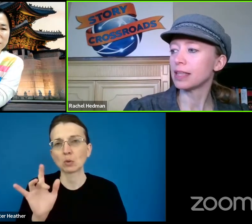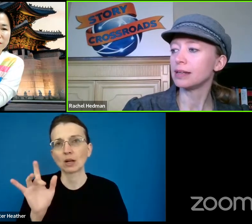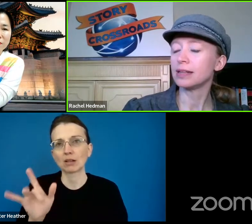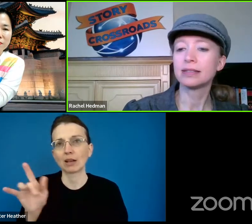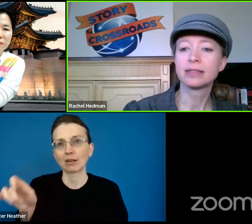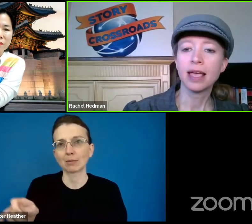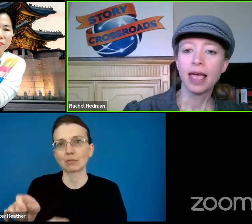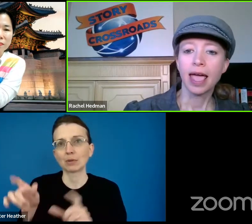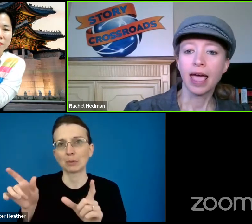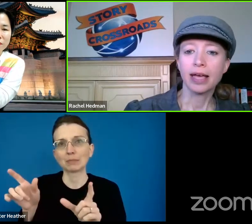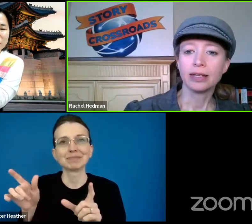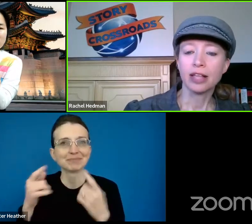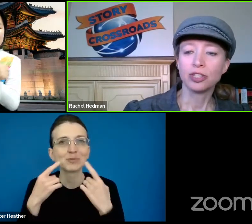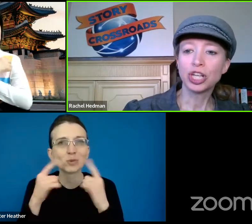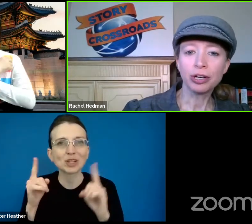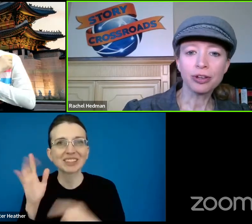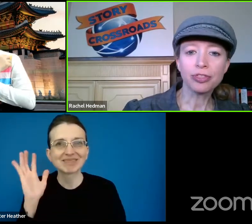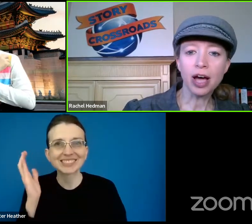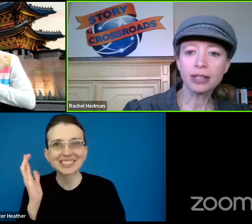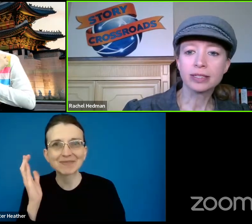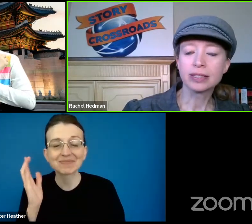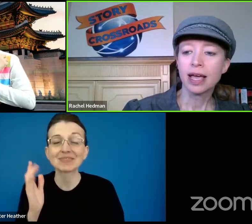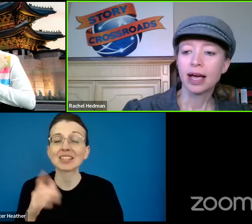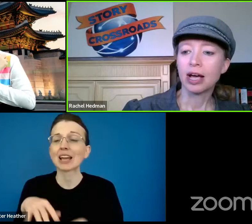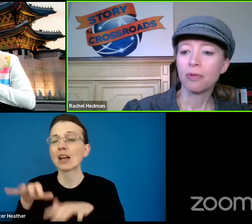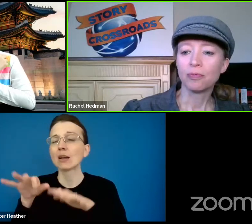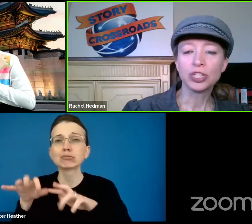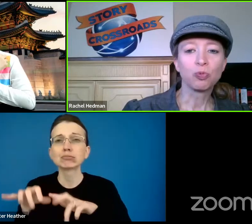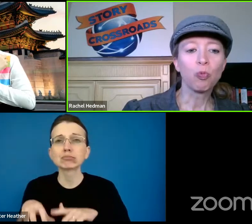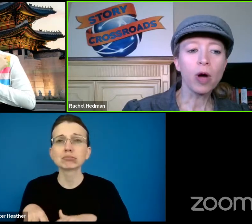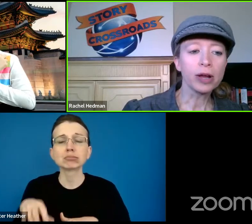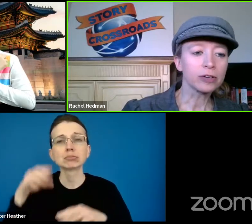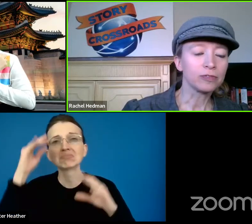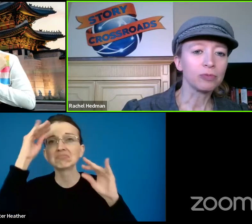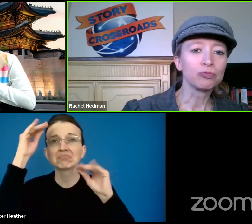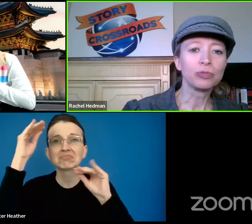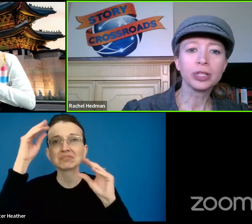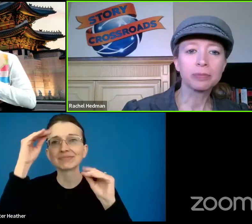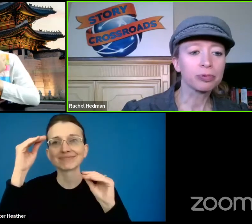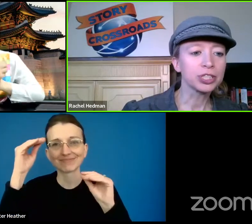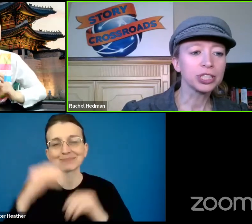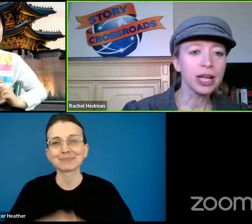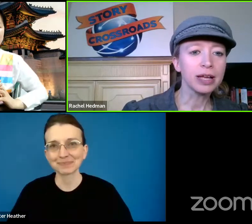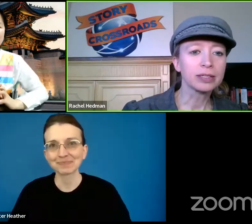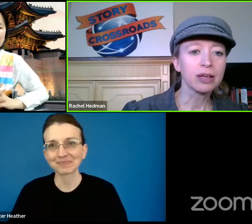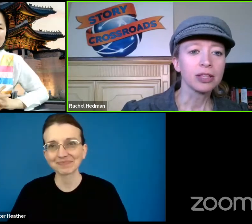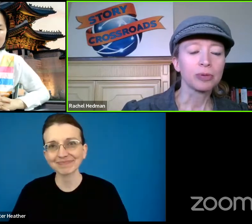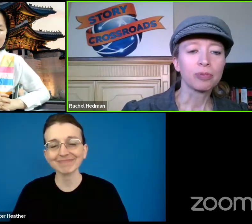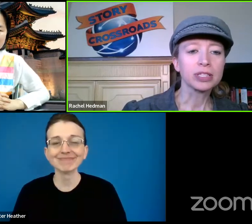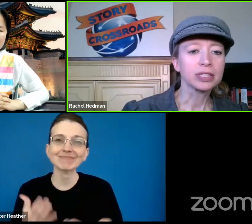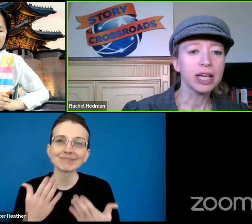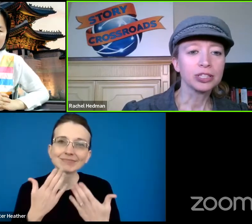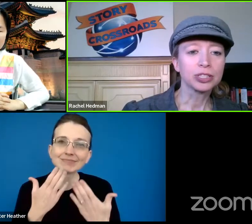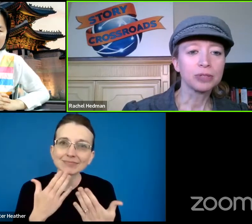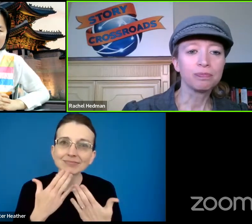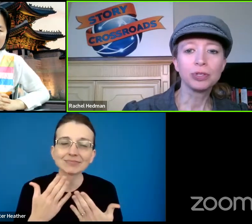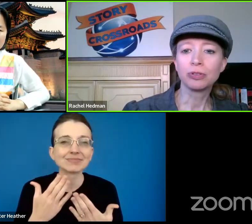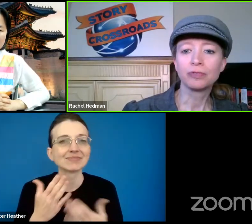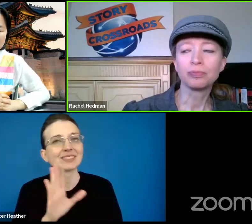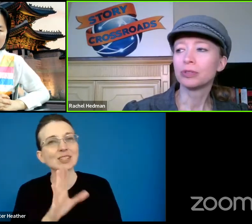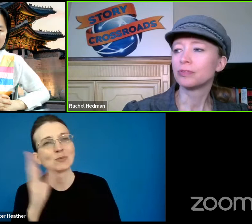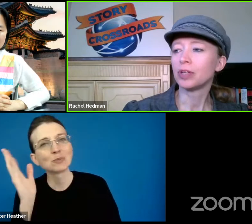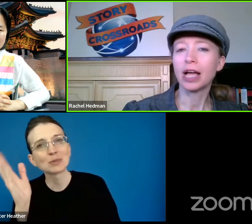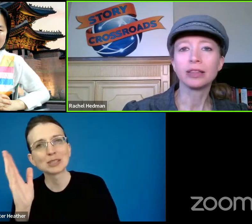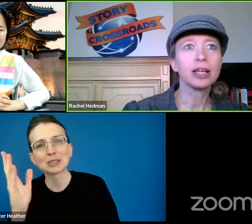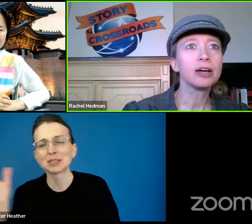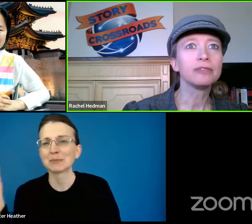I see that it is. And share your thoughts. Just wonderful. Really appreciate your presentation.